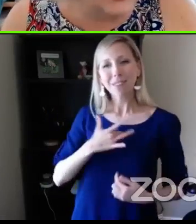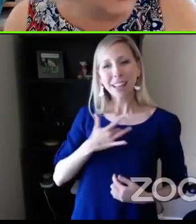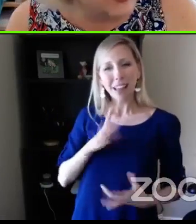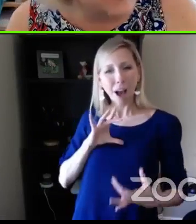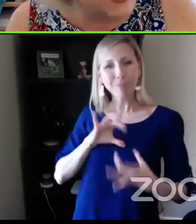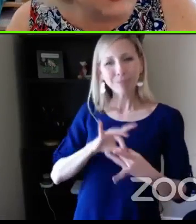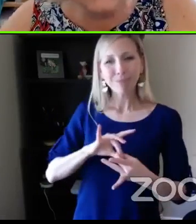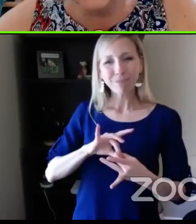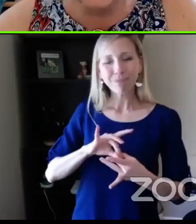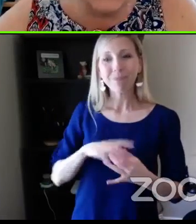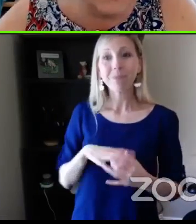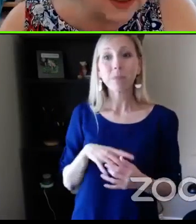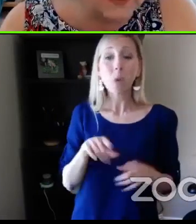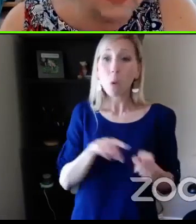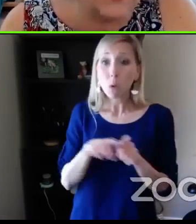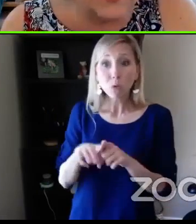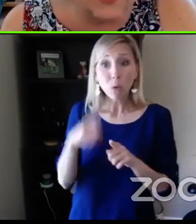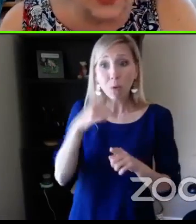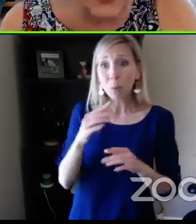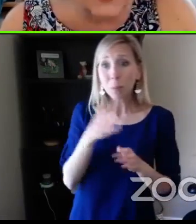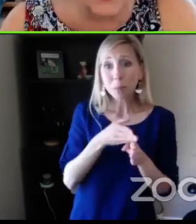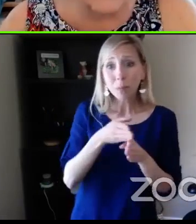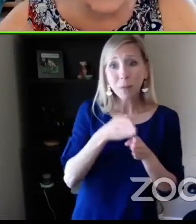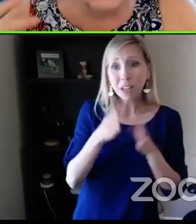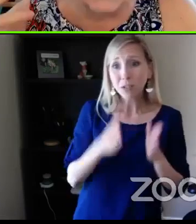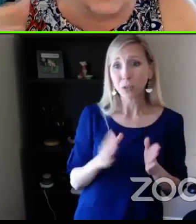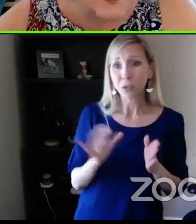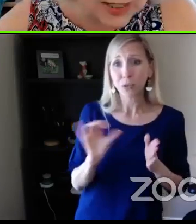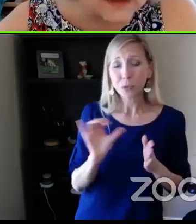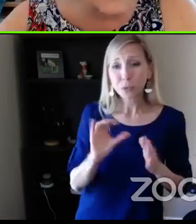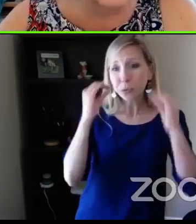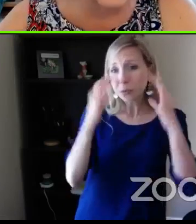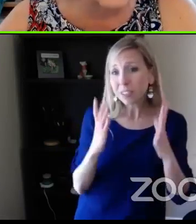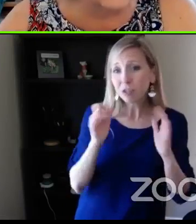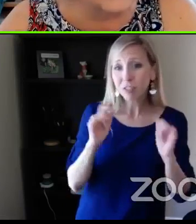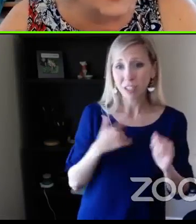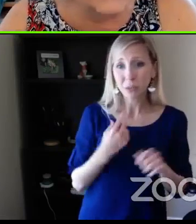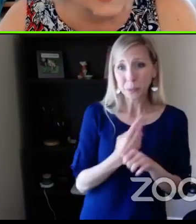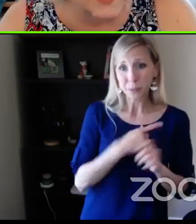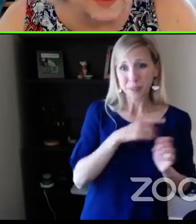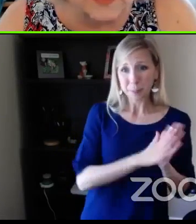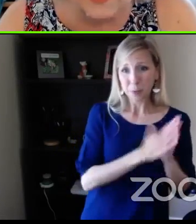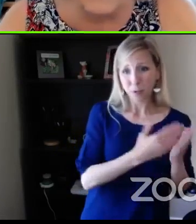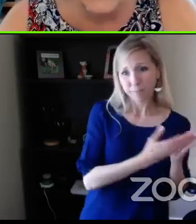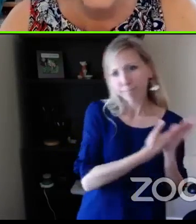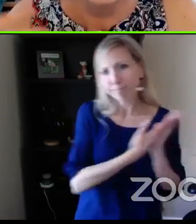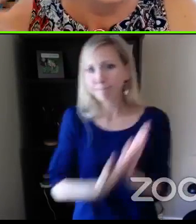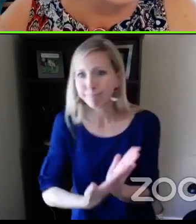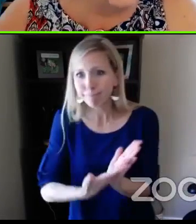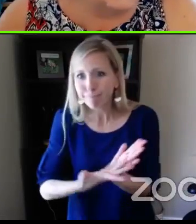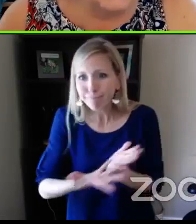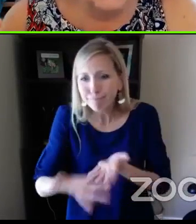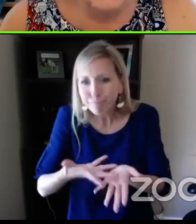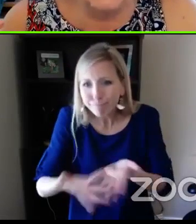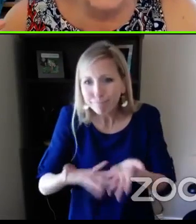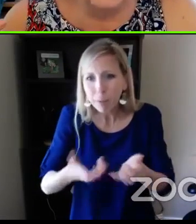them available to the professionals so that they can use the books as a basis for trying to get at